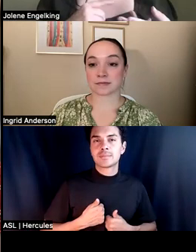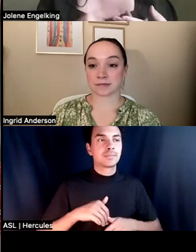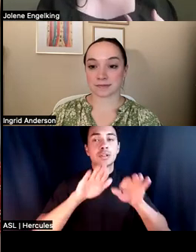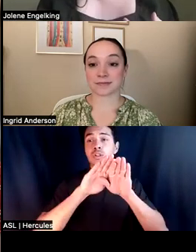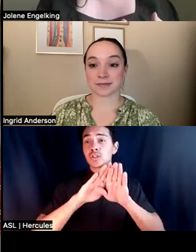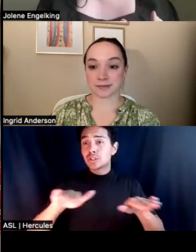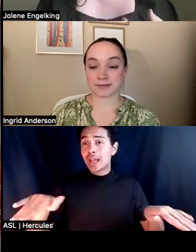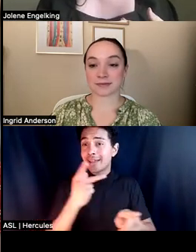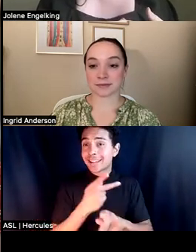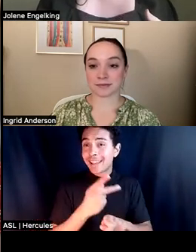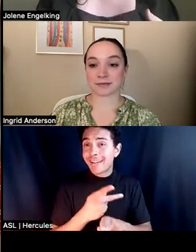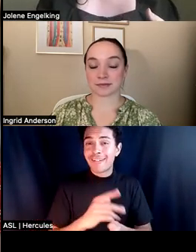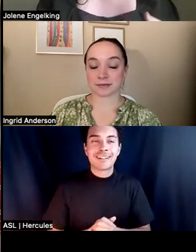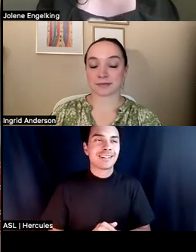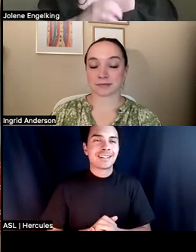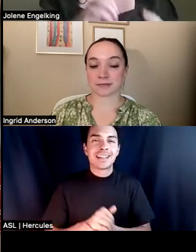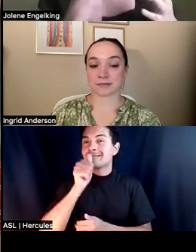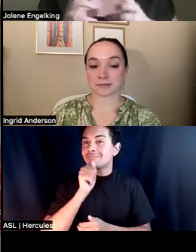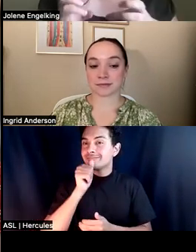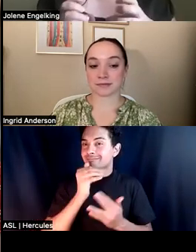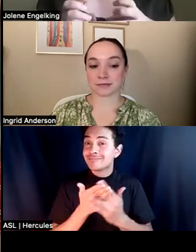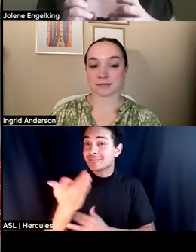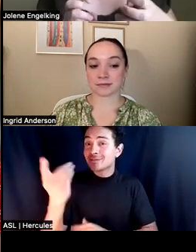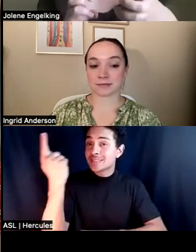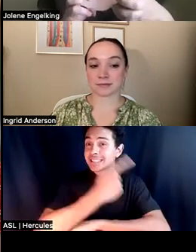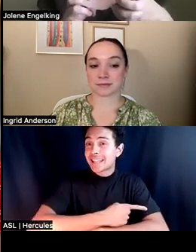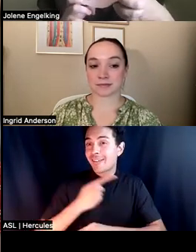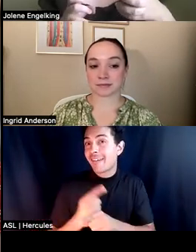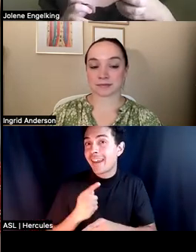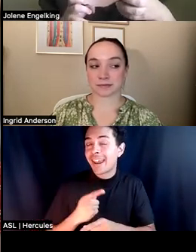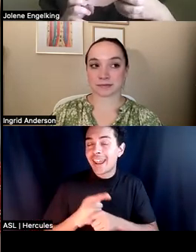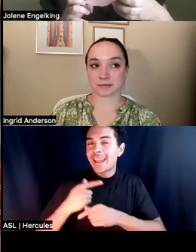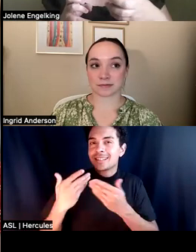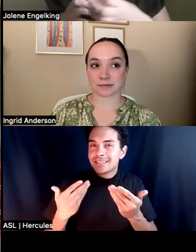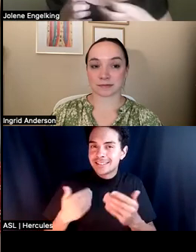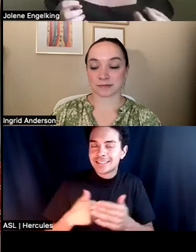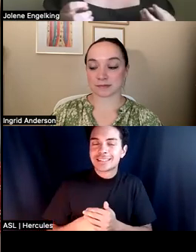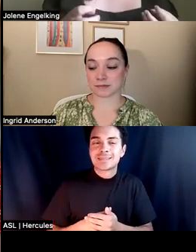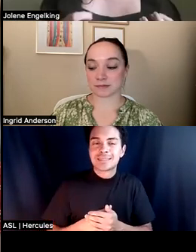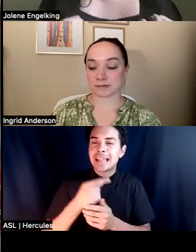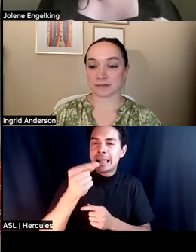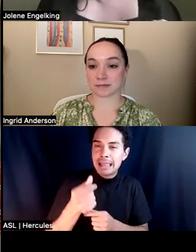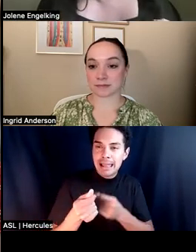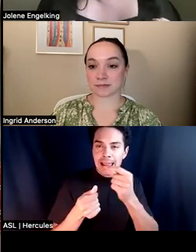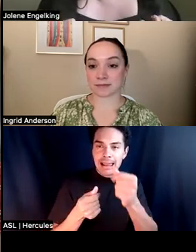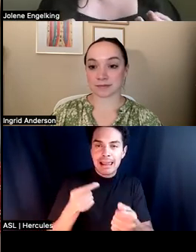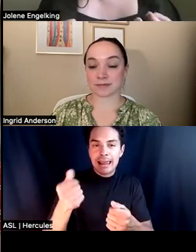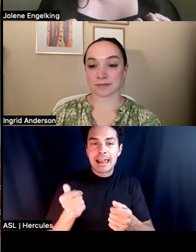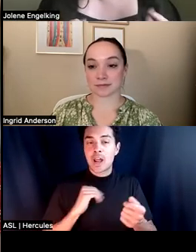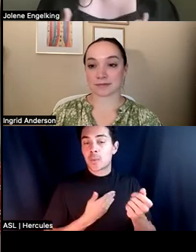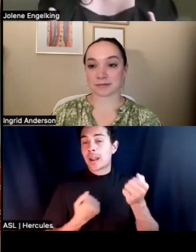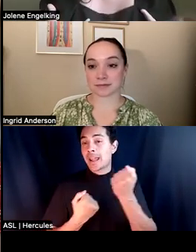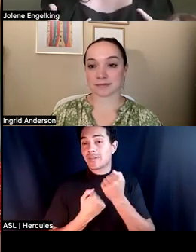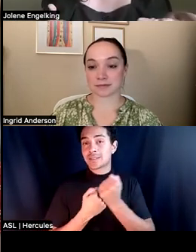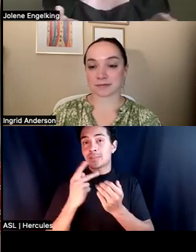just getting through the day sometimes. It's all these other sorts of things that our advocacy programs have not always been equipped to